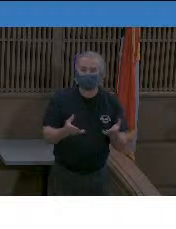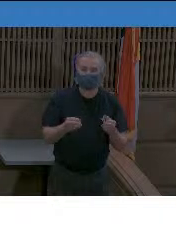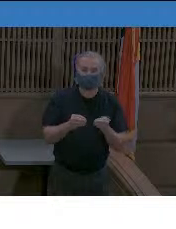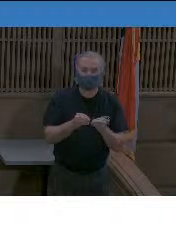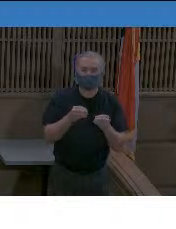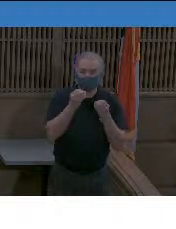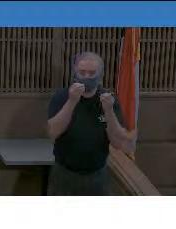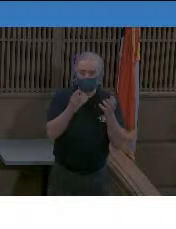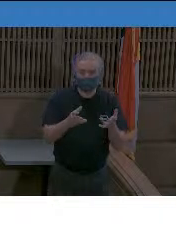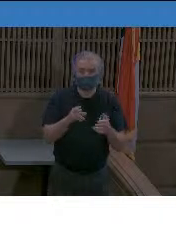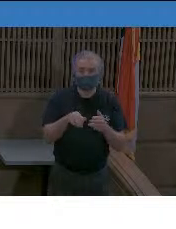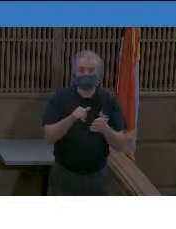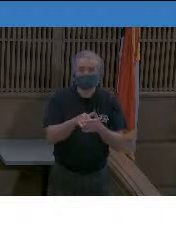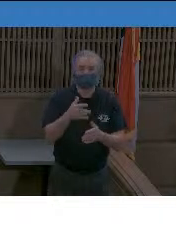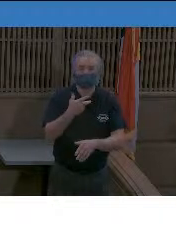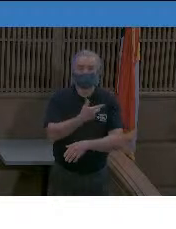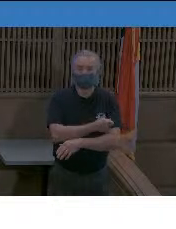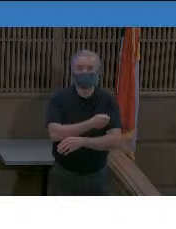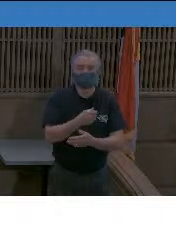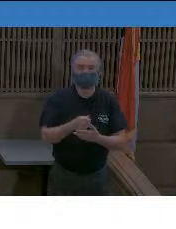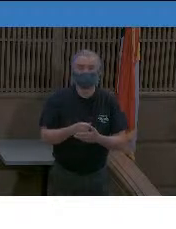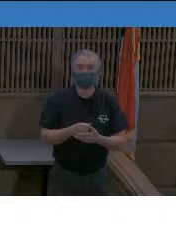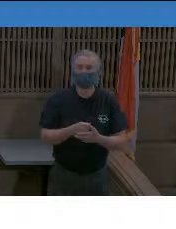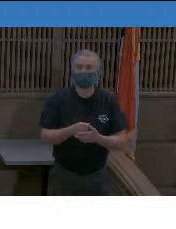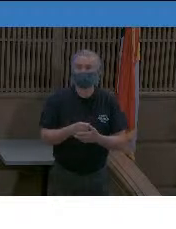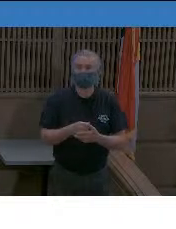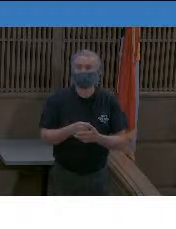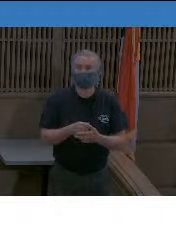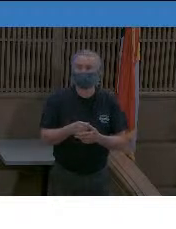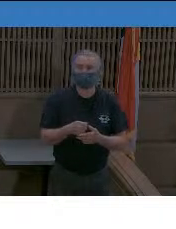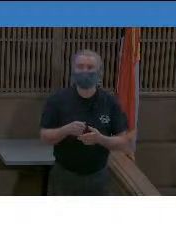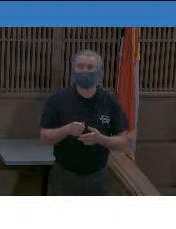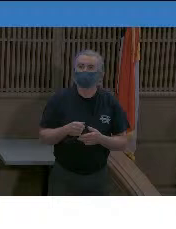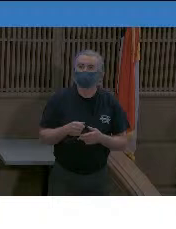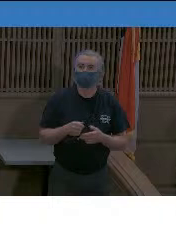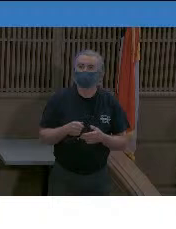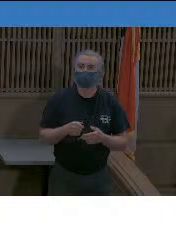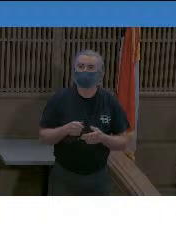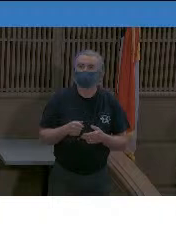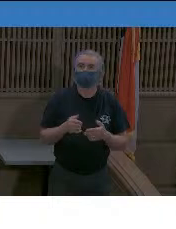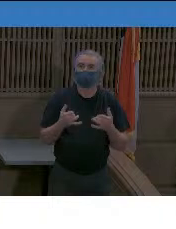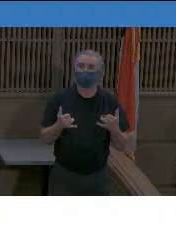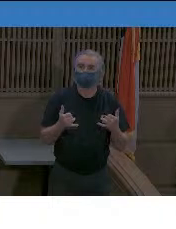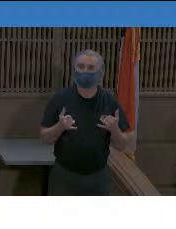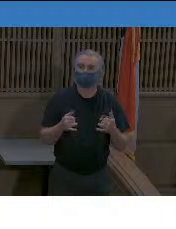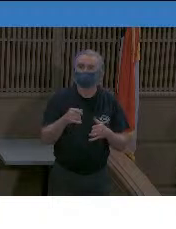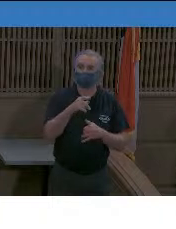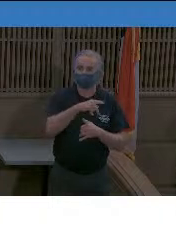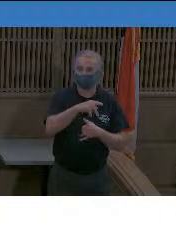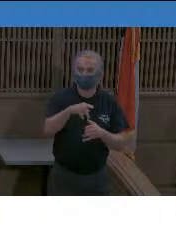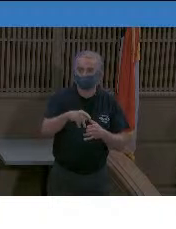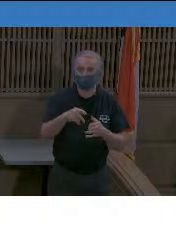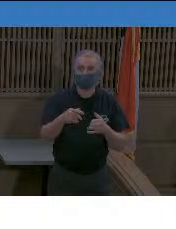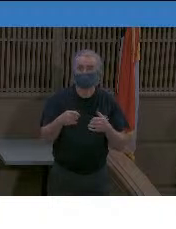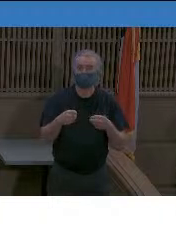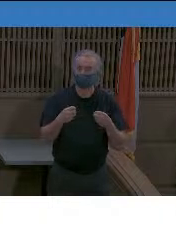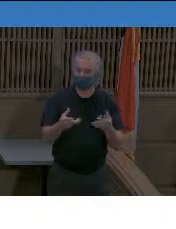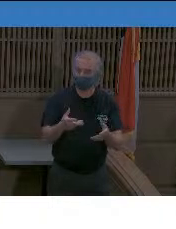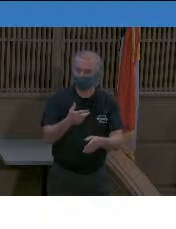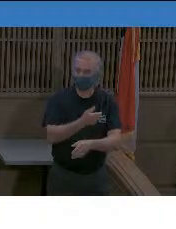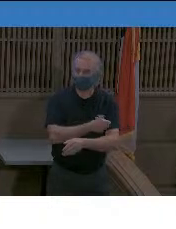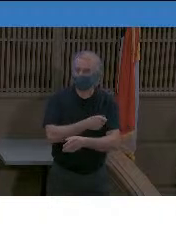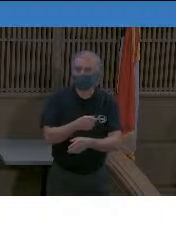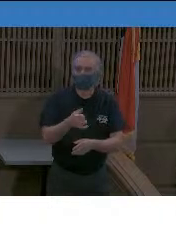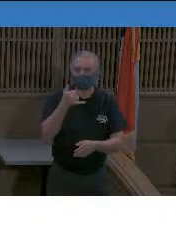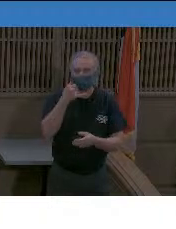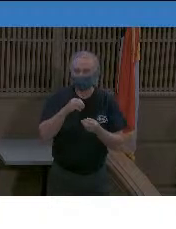tremendous demand for the vaccine. Current COVID vaccination sites for Dougherty County, Phoebe Putney, the phone number to schedule that,